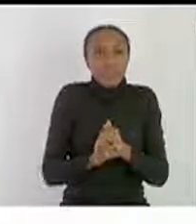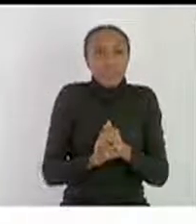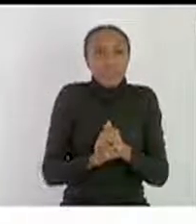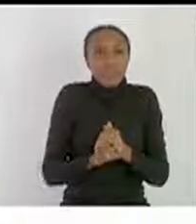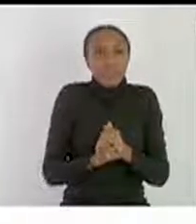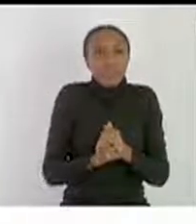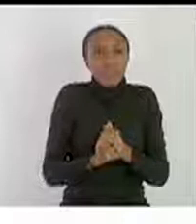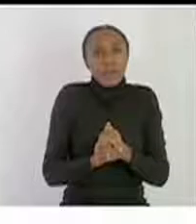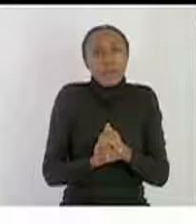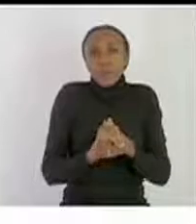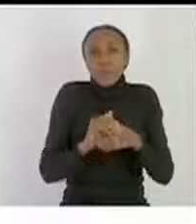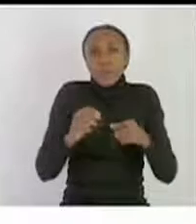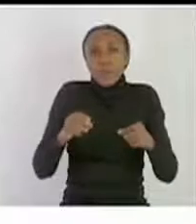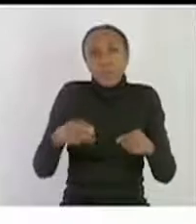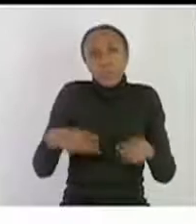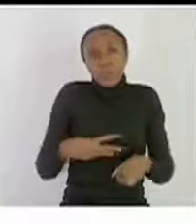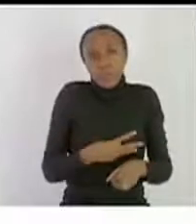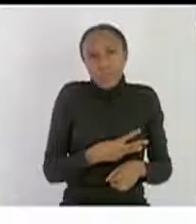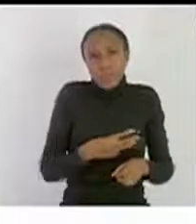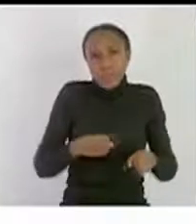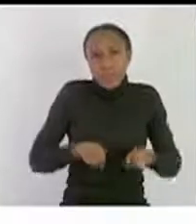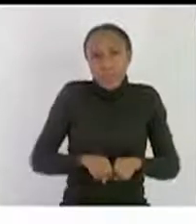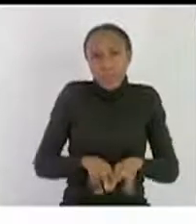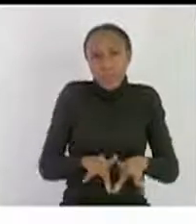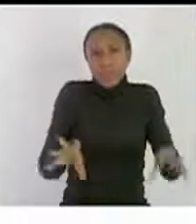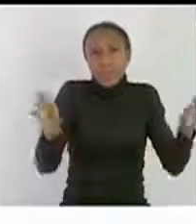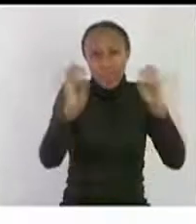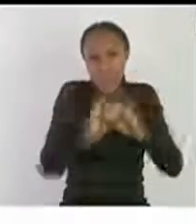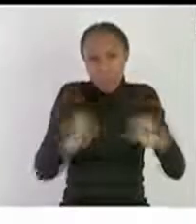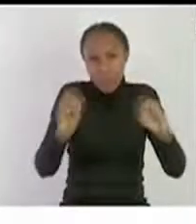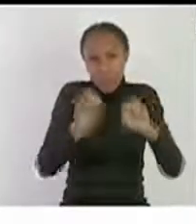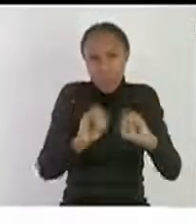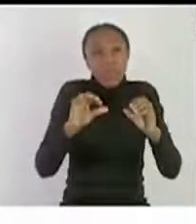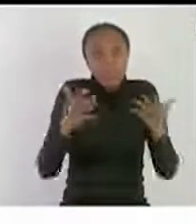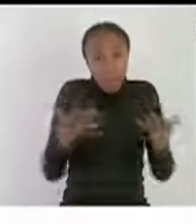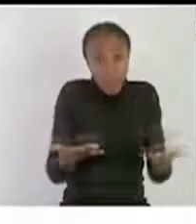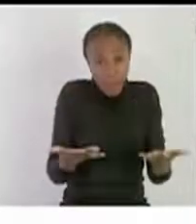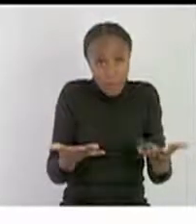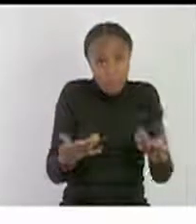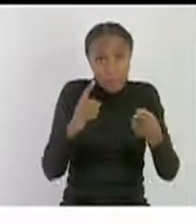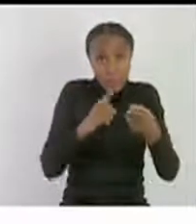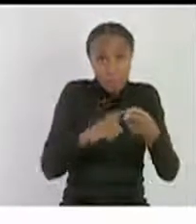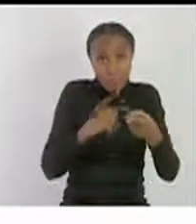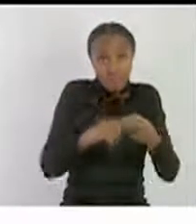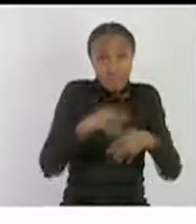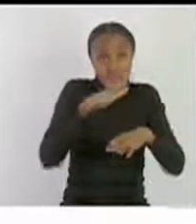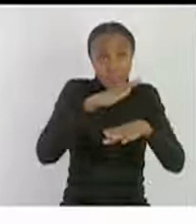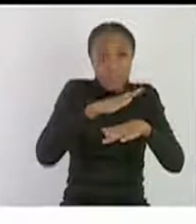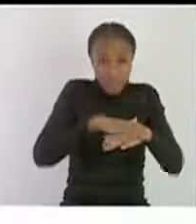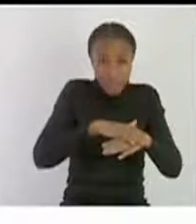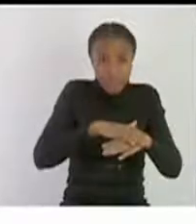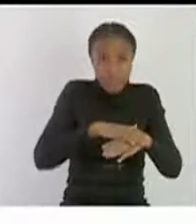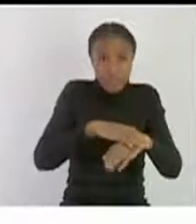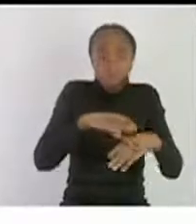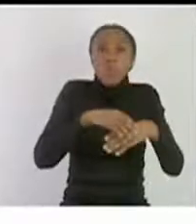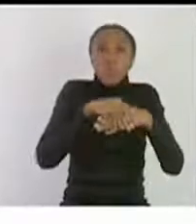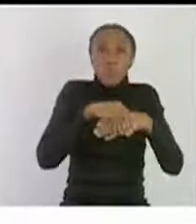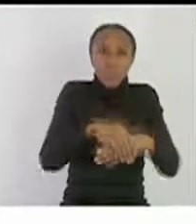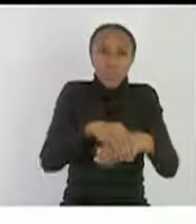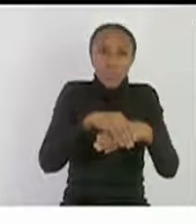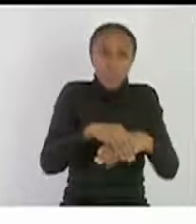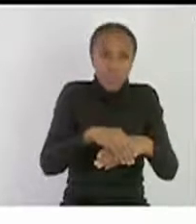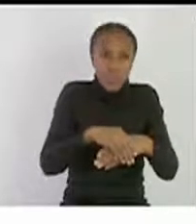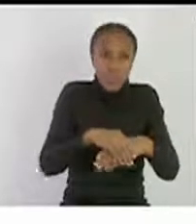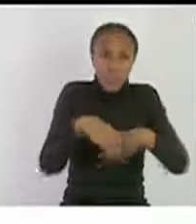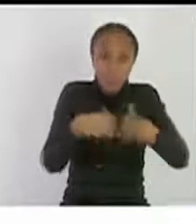Different ways how HIV cannot be transmitted. You cannot get HIV by touching or shaking